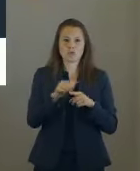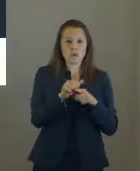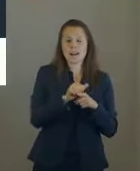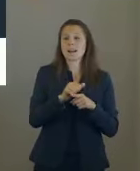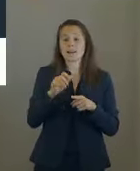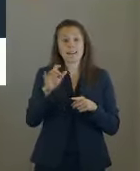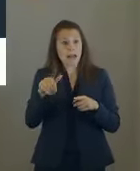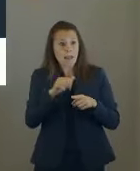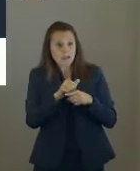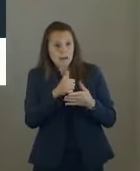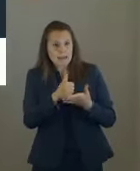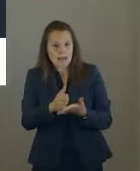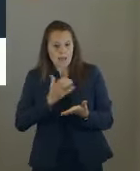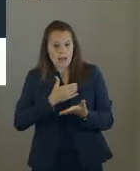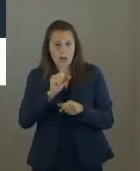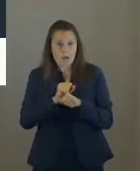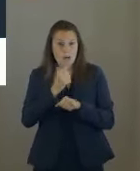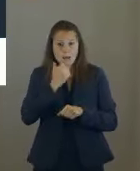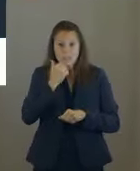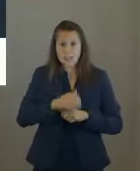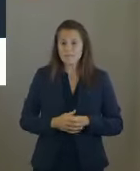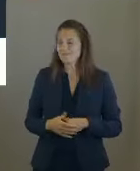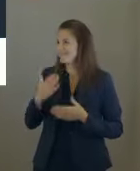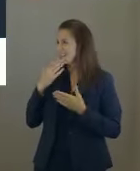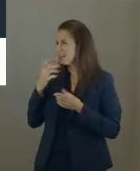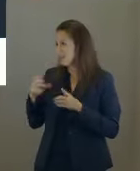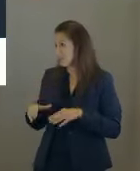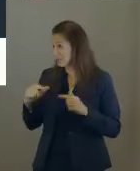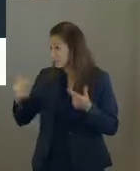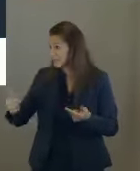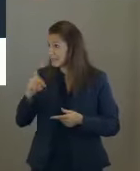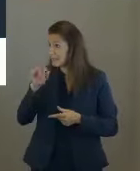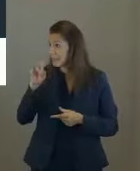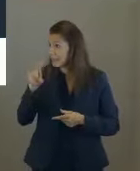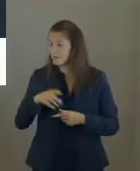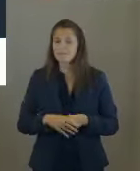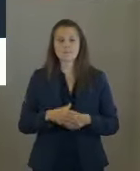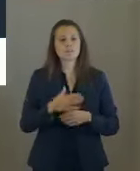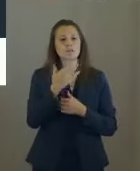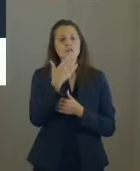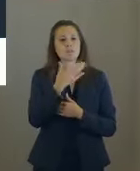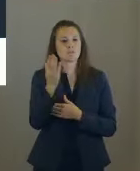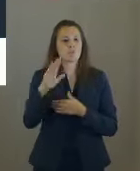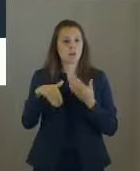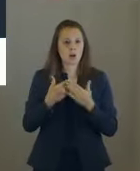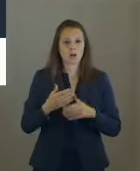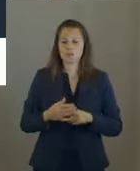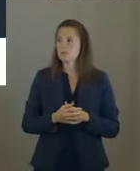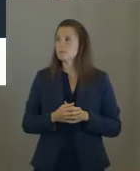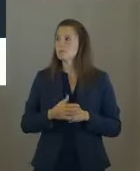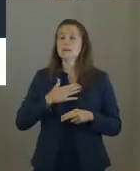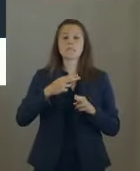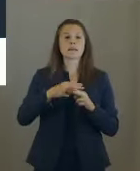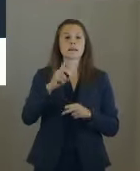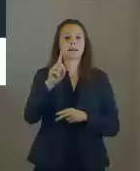in terms of doing the work that we do every day. Thank you, Director. Go ahead, David. Good morning, Commission Director. My